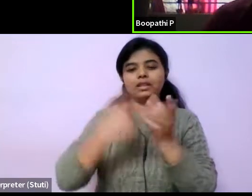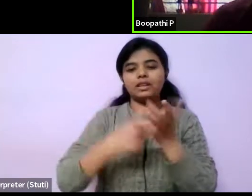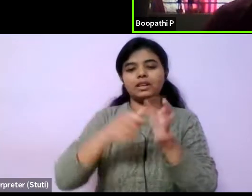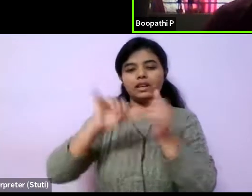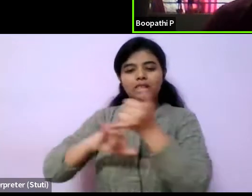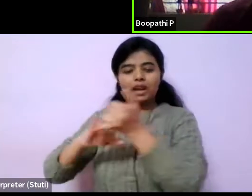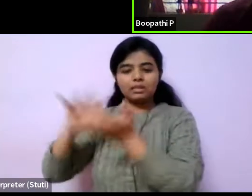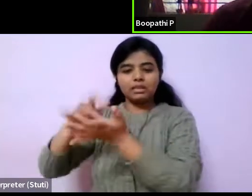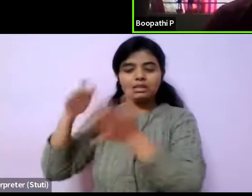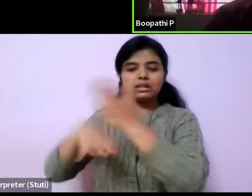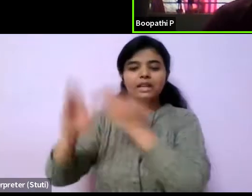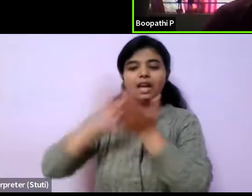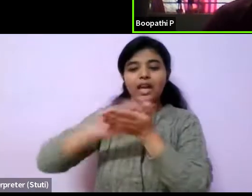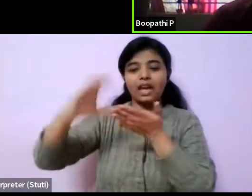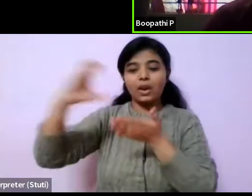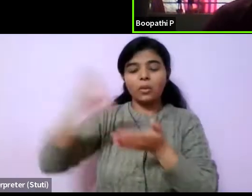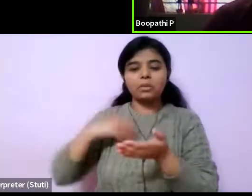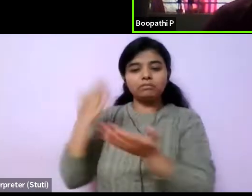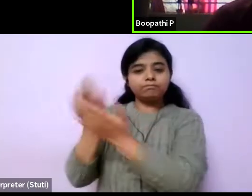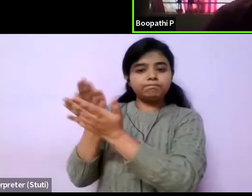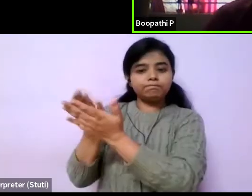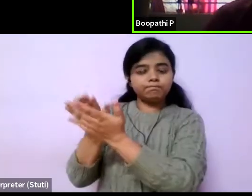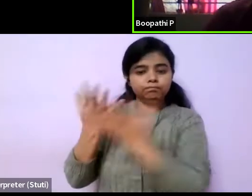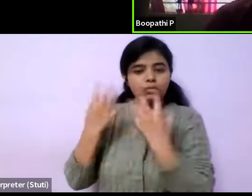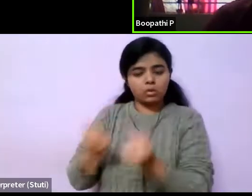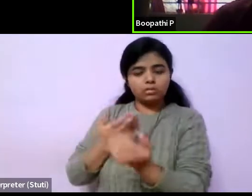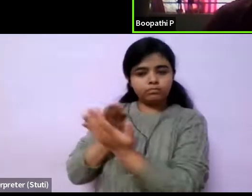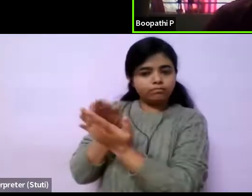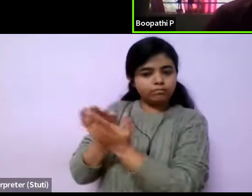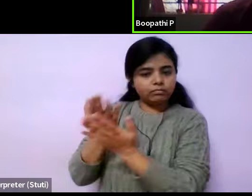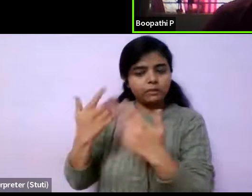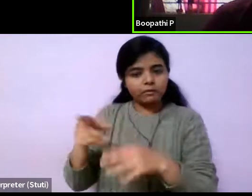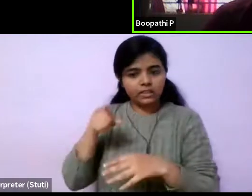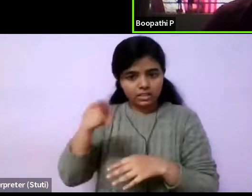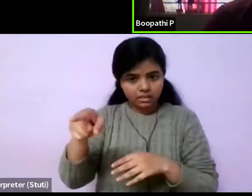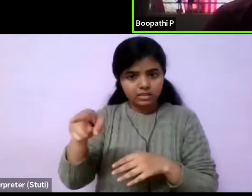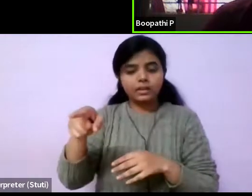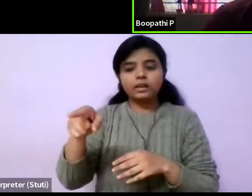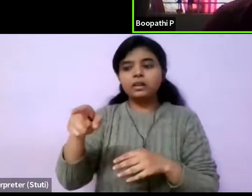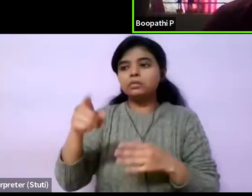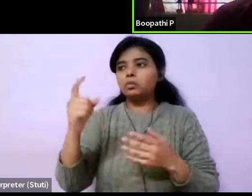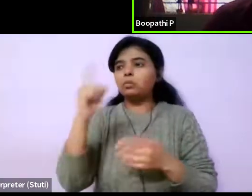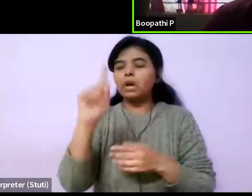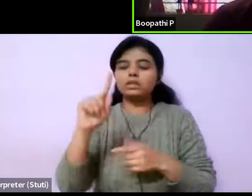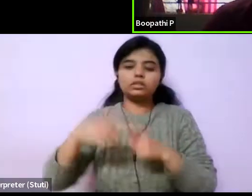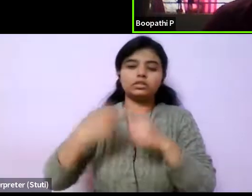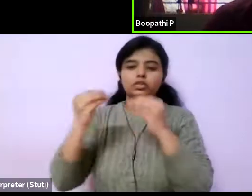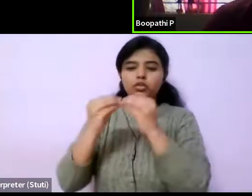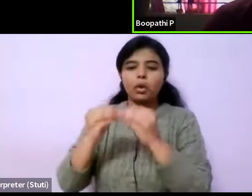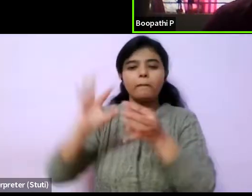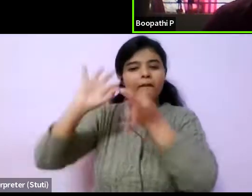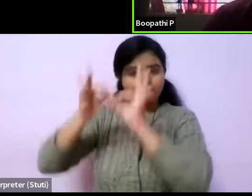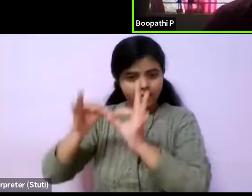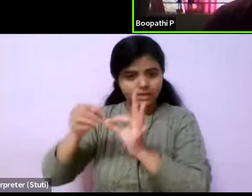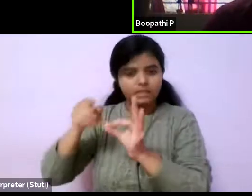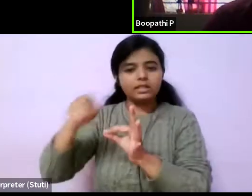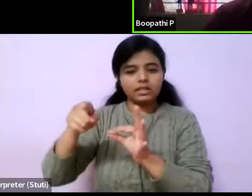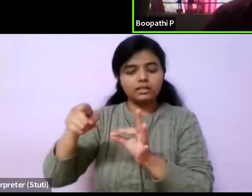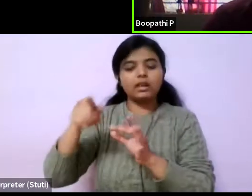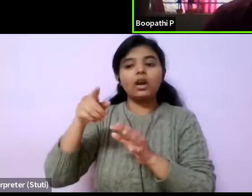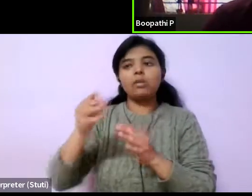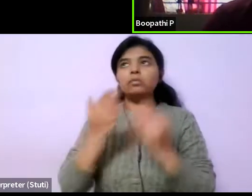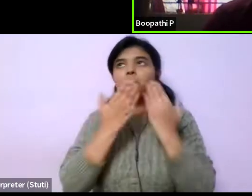being, are continuing in the Madras High Court. One is for the reservation in the government aided